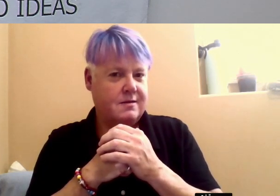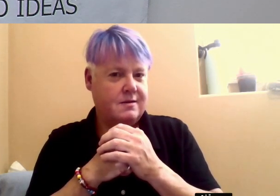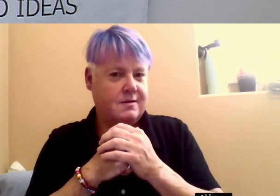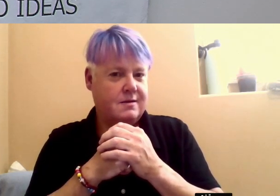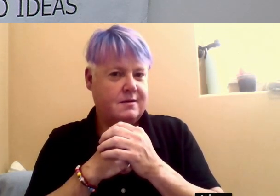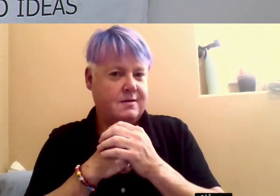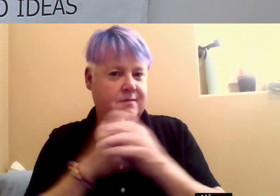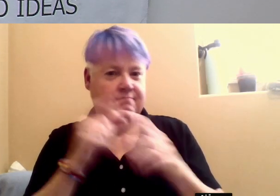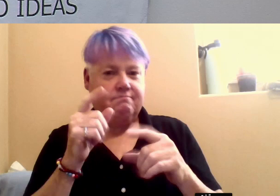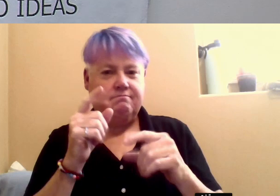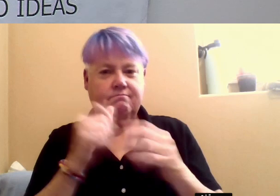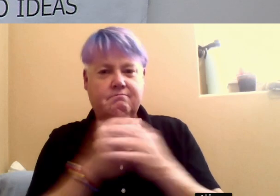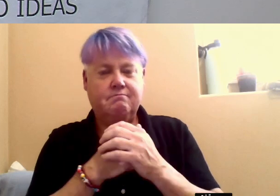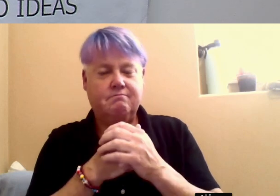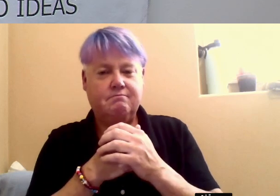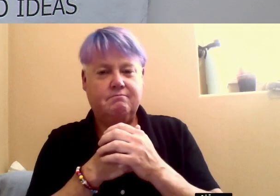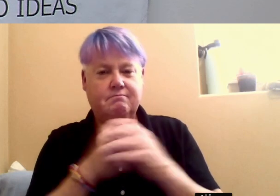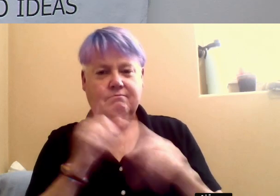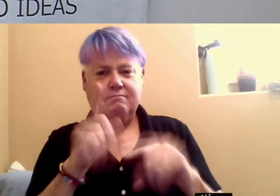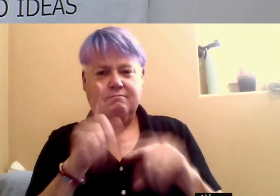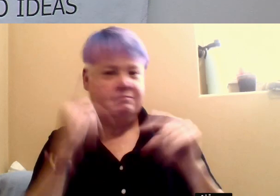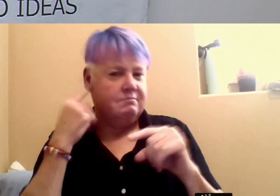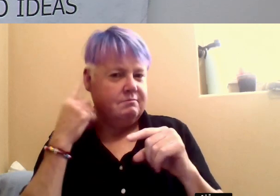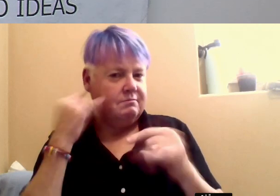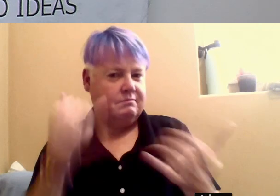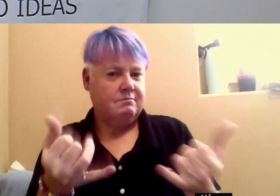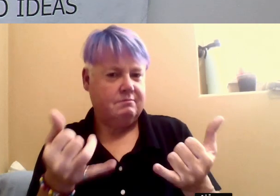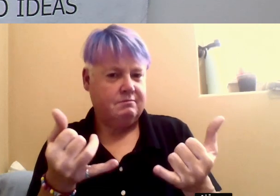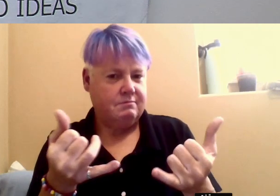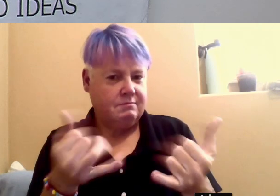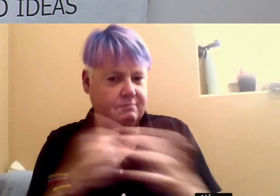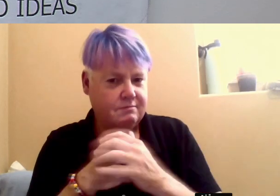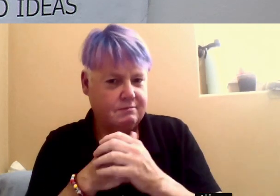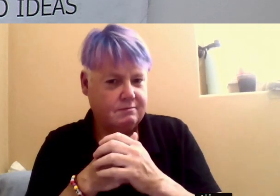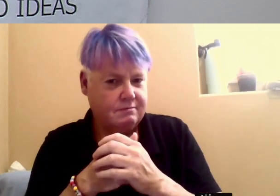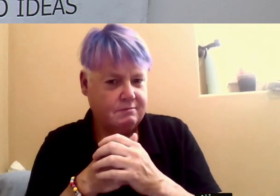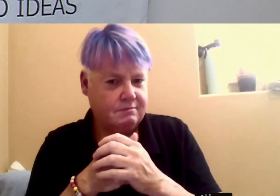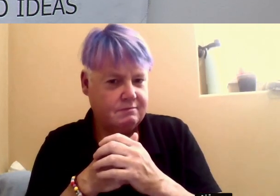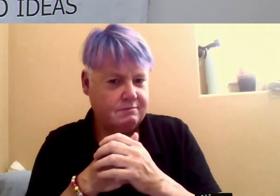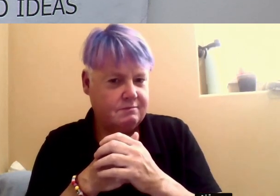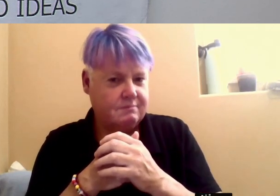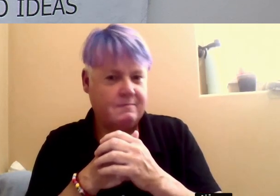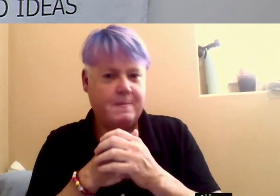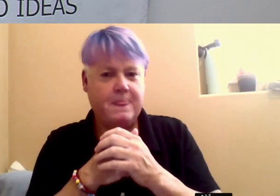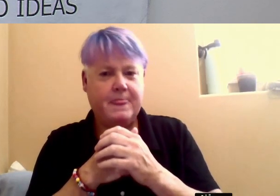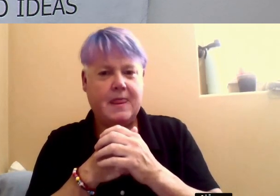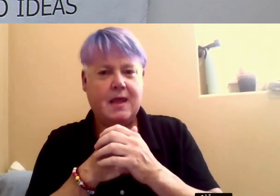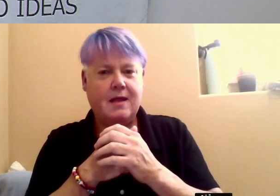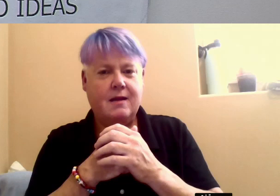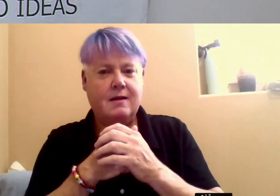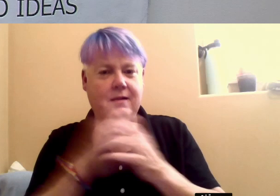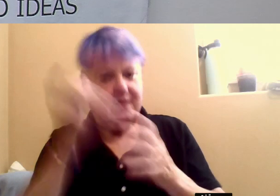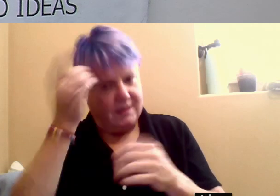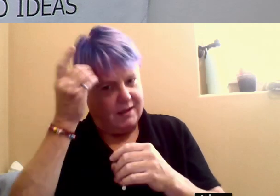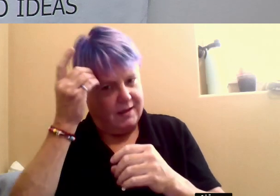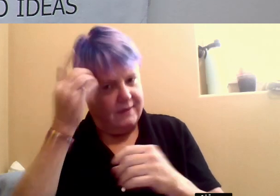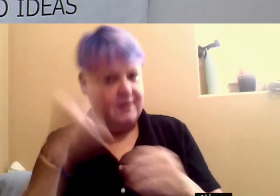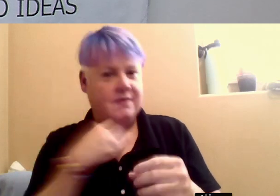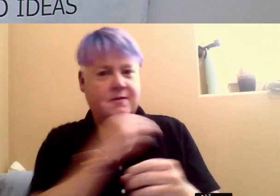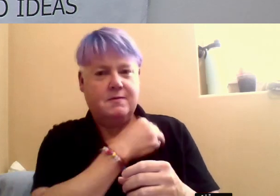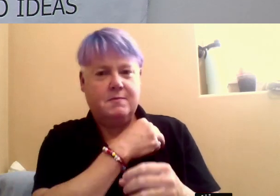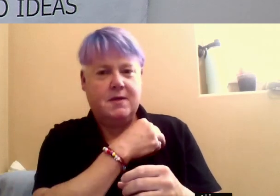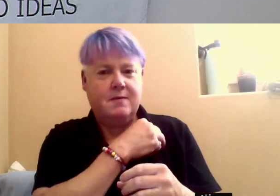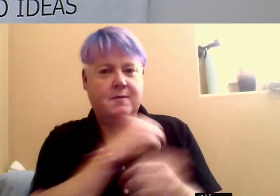cultures, histories, and communities while illuminating many contemporary issues. David is a member of the Norway House